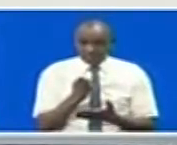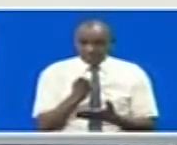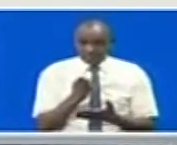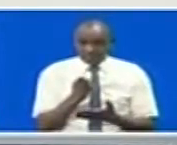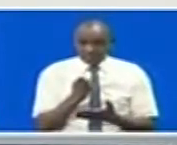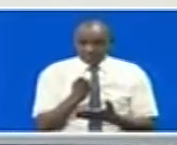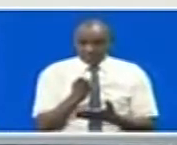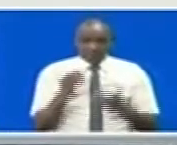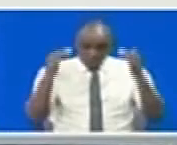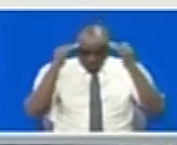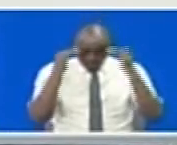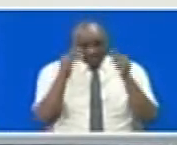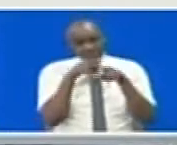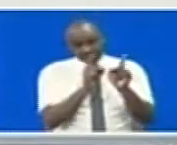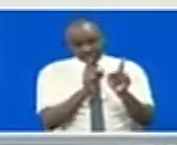the judiciary